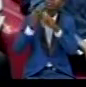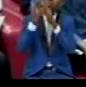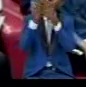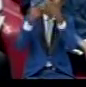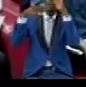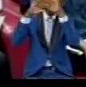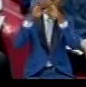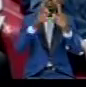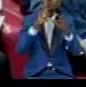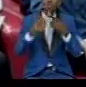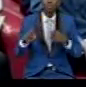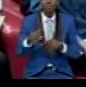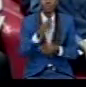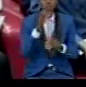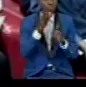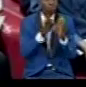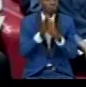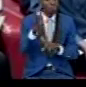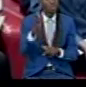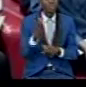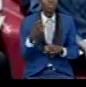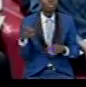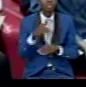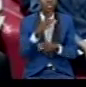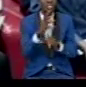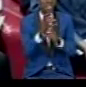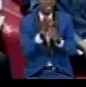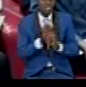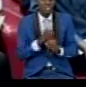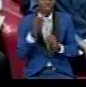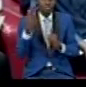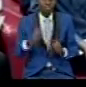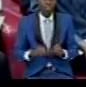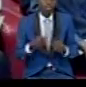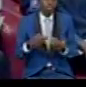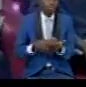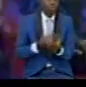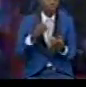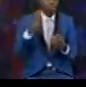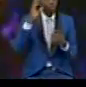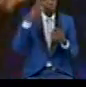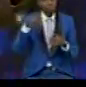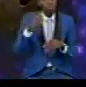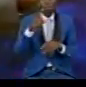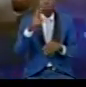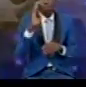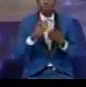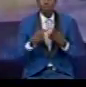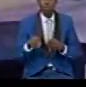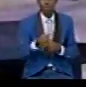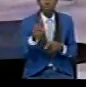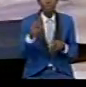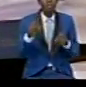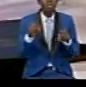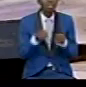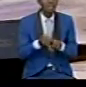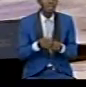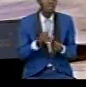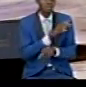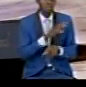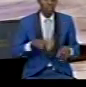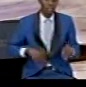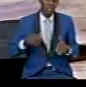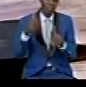to them directly. They received the gospel he was preaching to them as if Christ